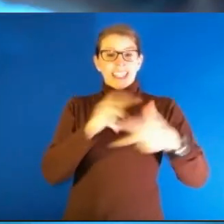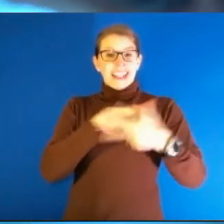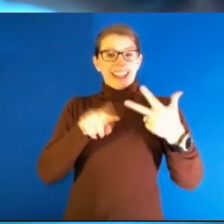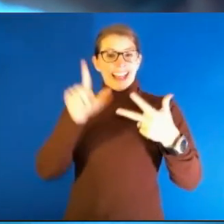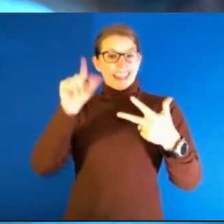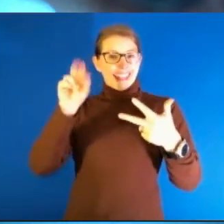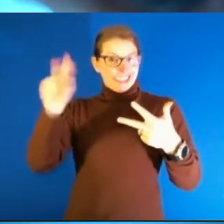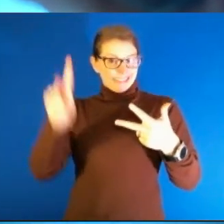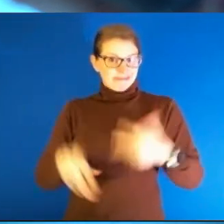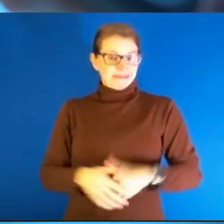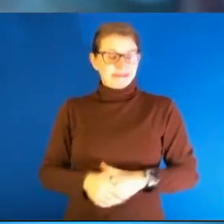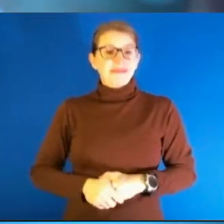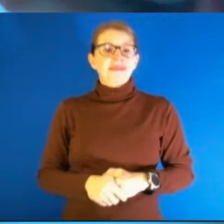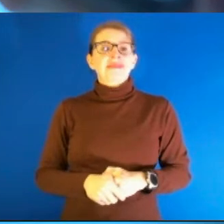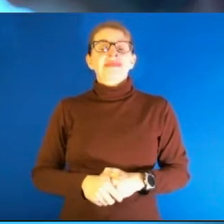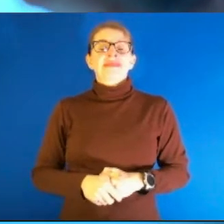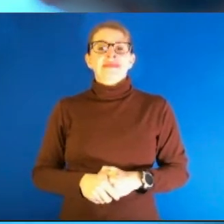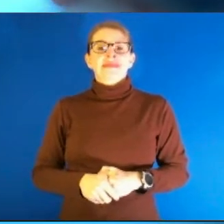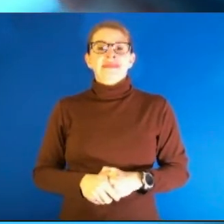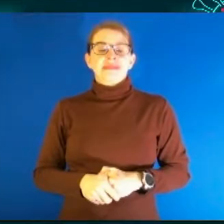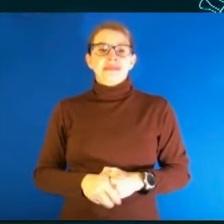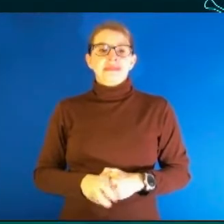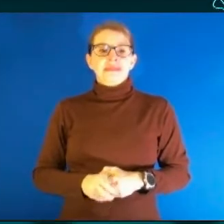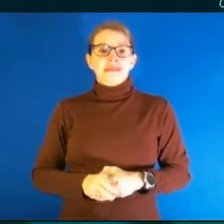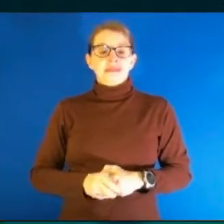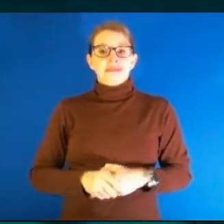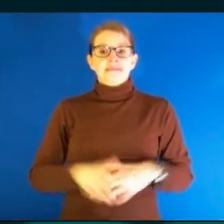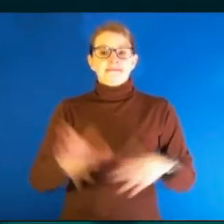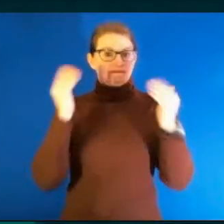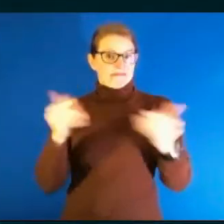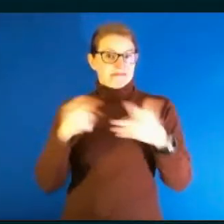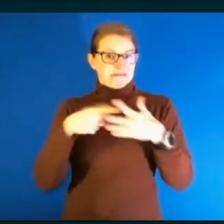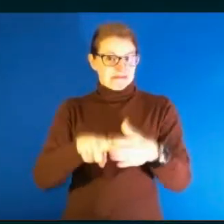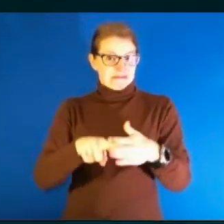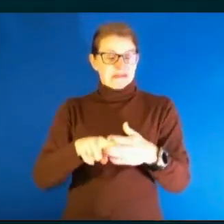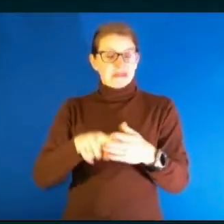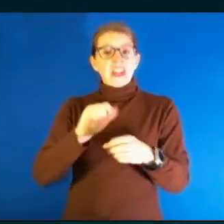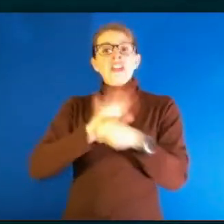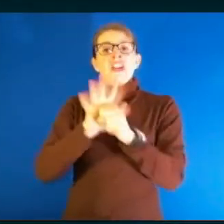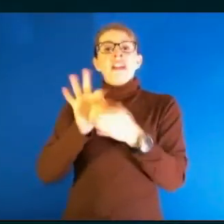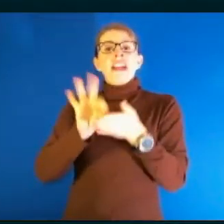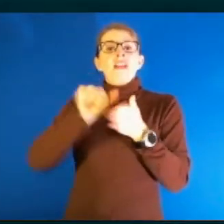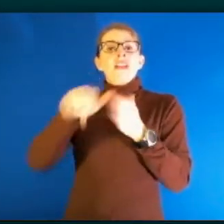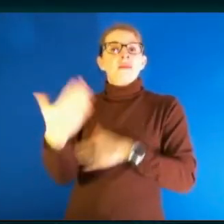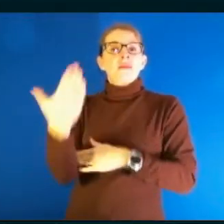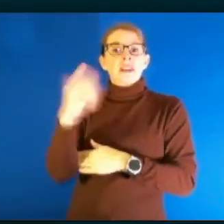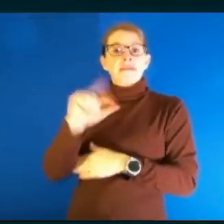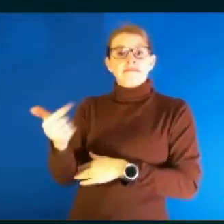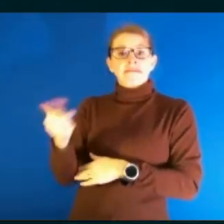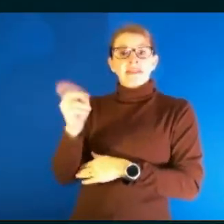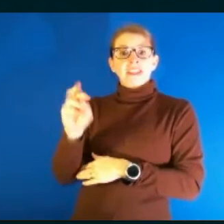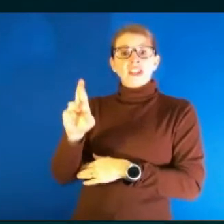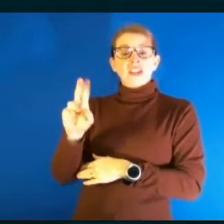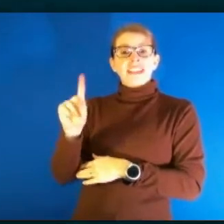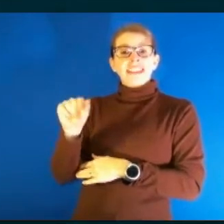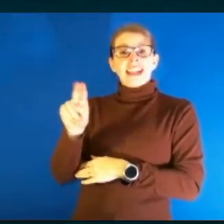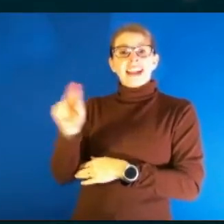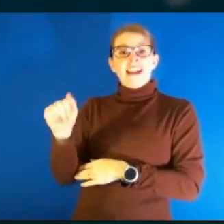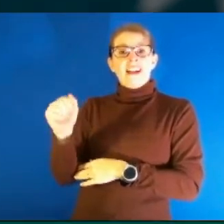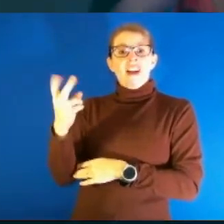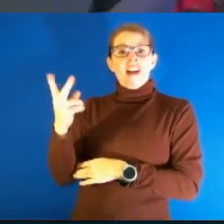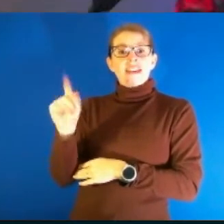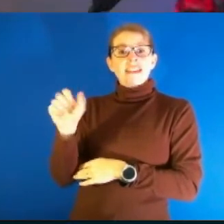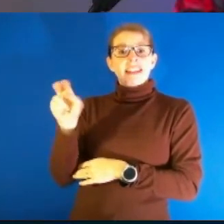links right there on your screen. All right, let's get going. Let's get to our COVID count this morning. Dr. Dana Hawkinson, good morning to you. Any changes